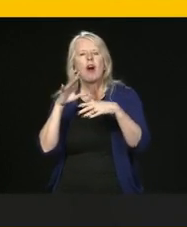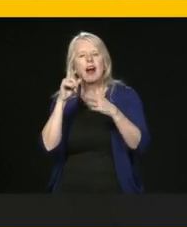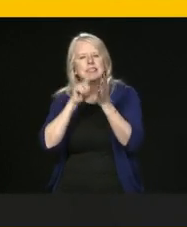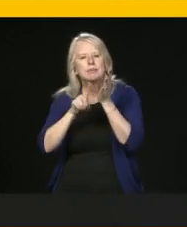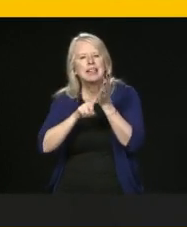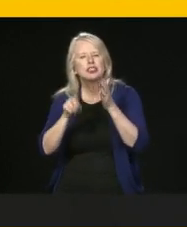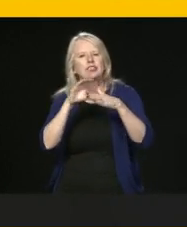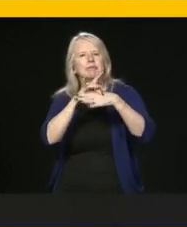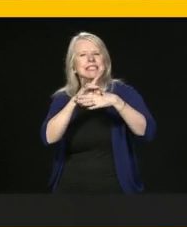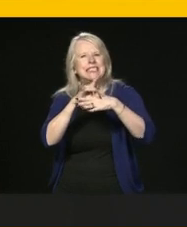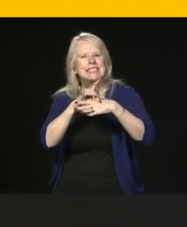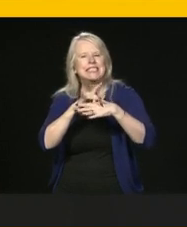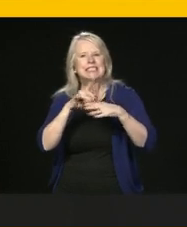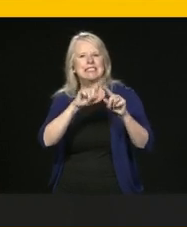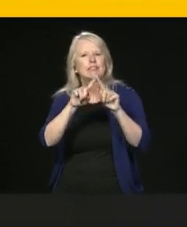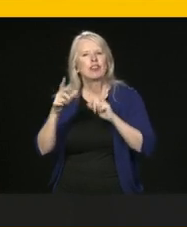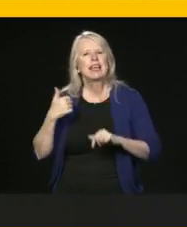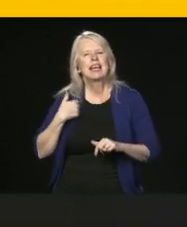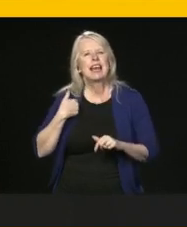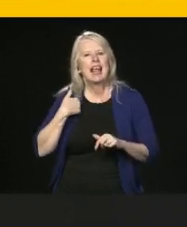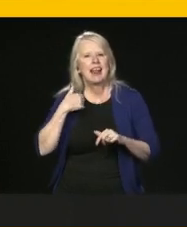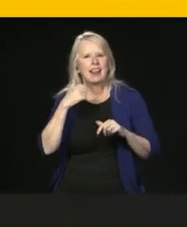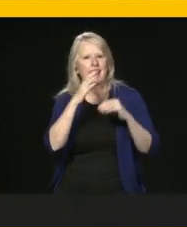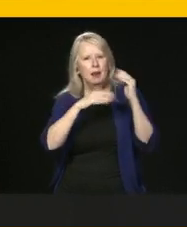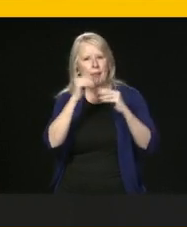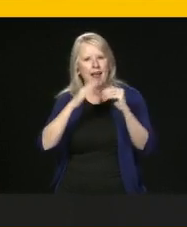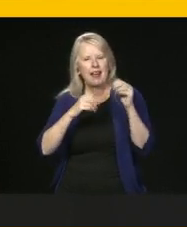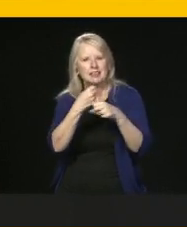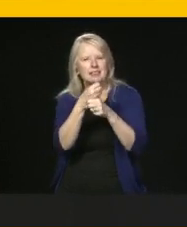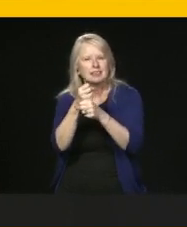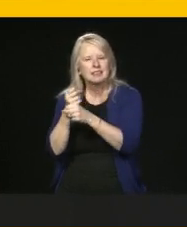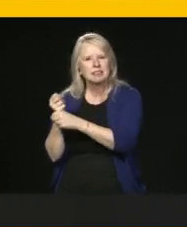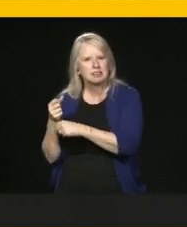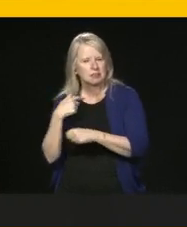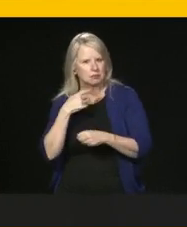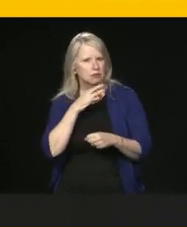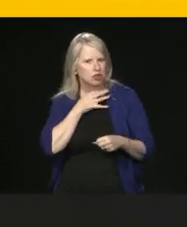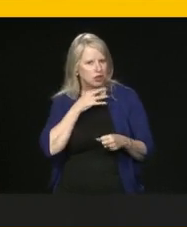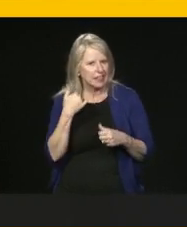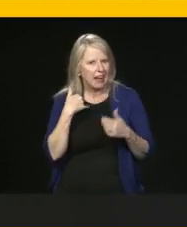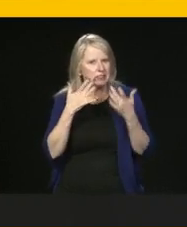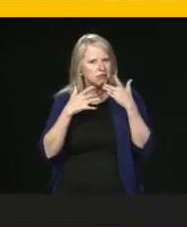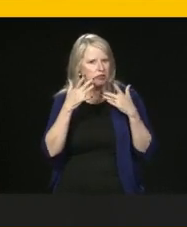Is there a meat inspector shortage at the moment, or have there been changes to how meat